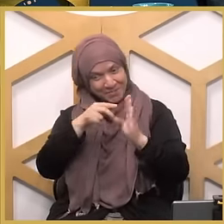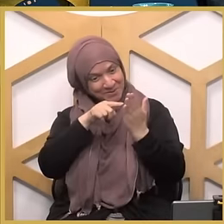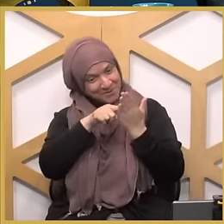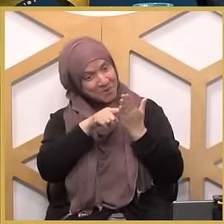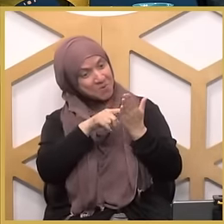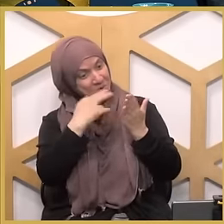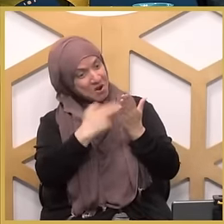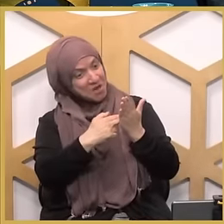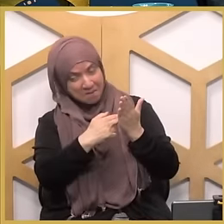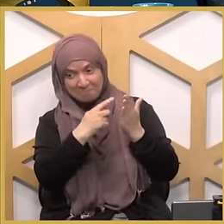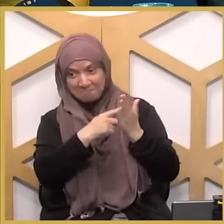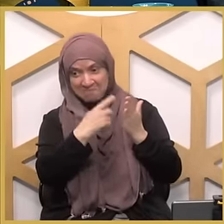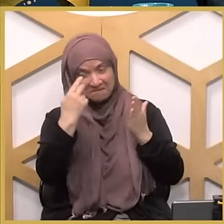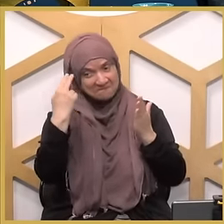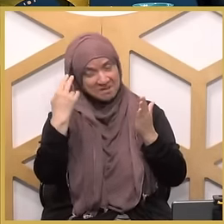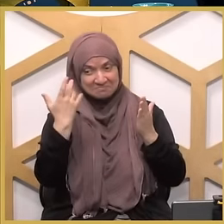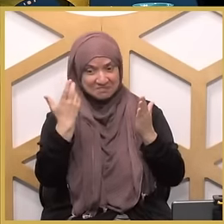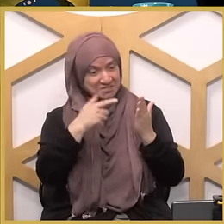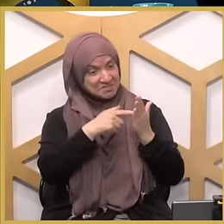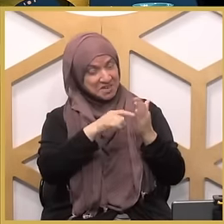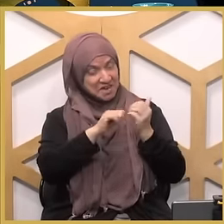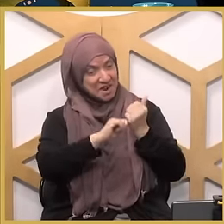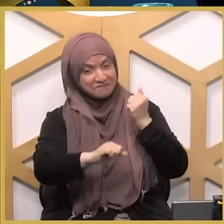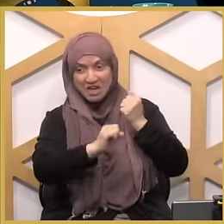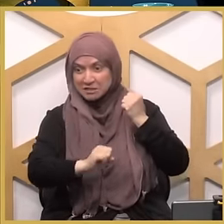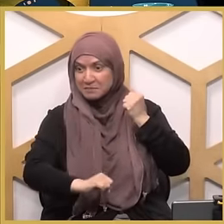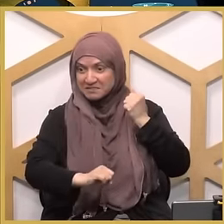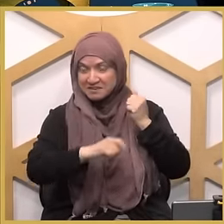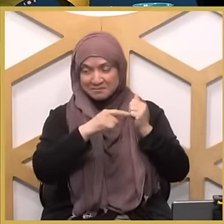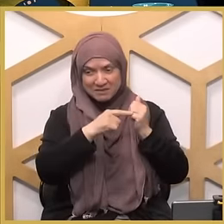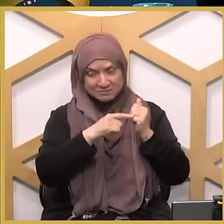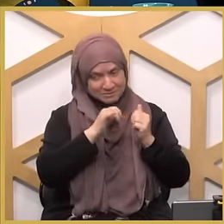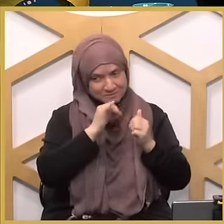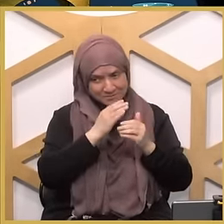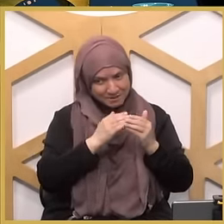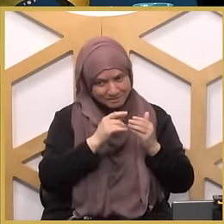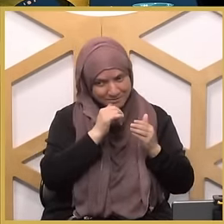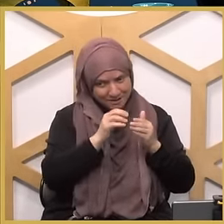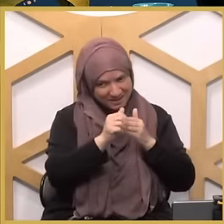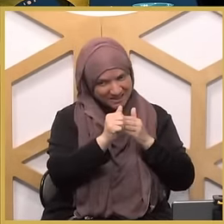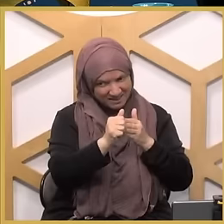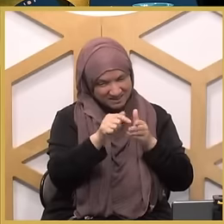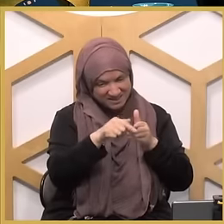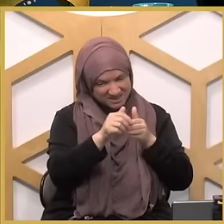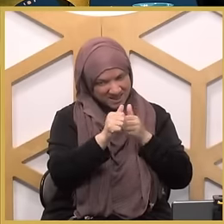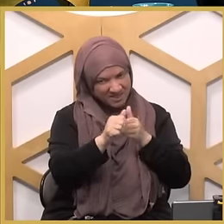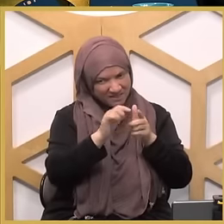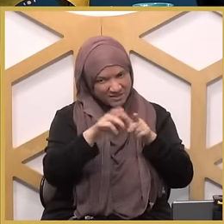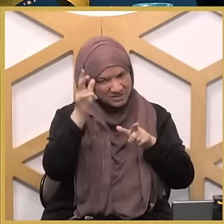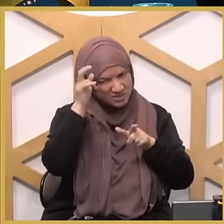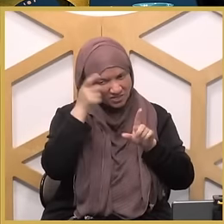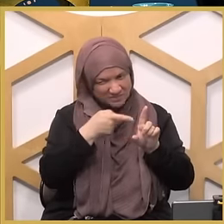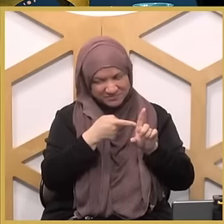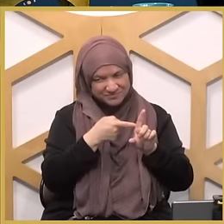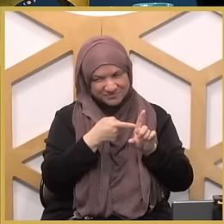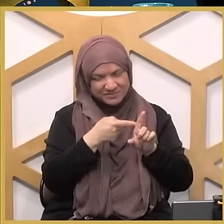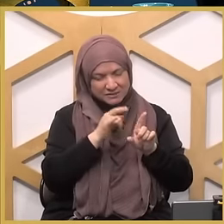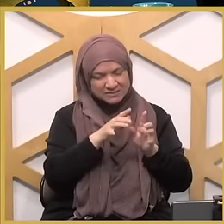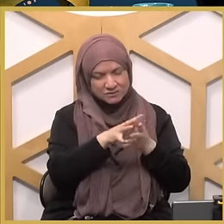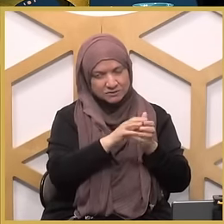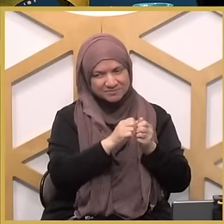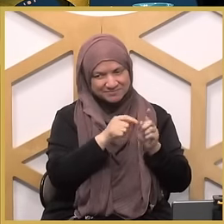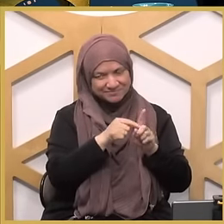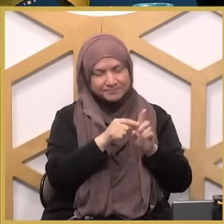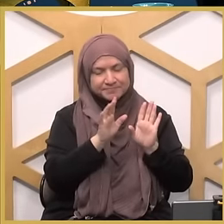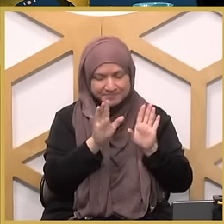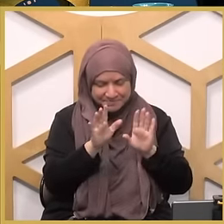over here. But somebody is very excited and actually keeps saying that multiple times. I didn't want to mention it, but this time I have to. So here there's a comment,